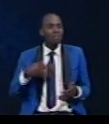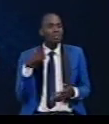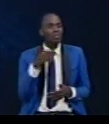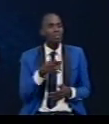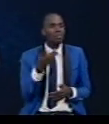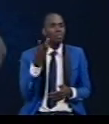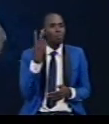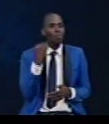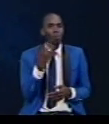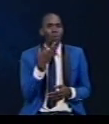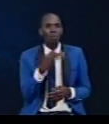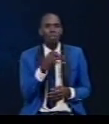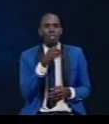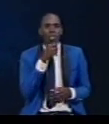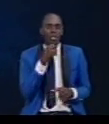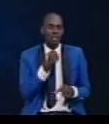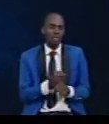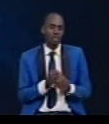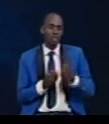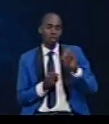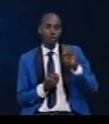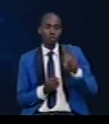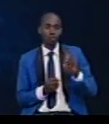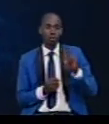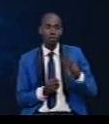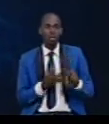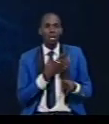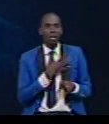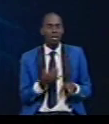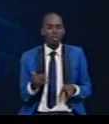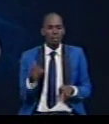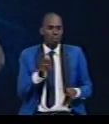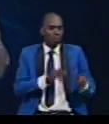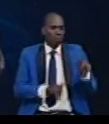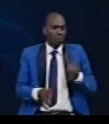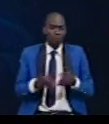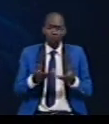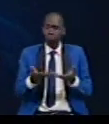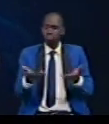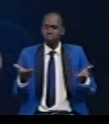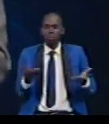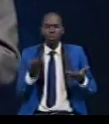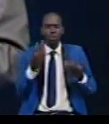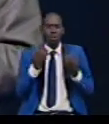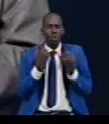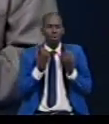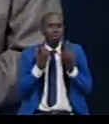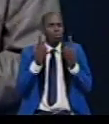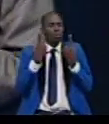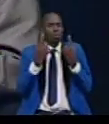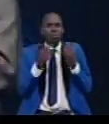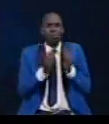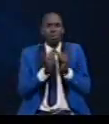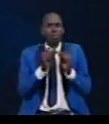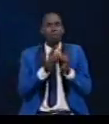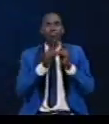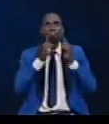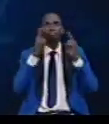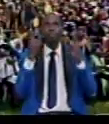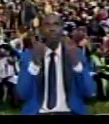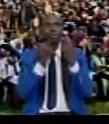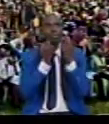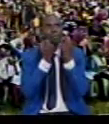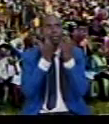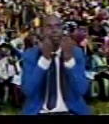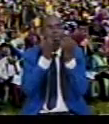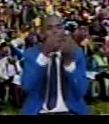12 years. And they were astonished with a great astonishment.